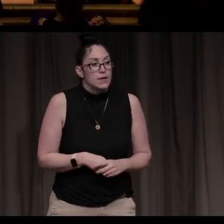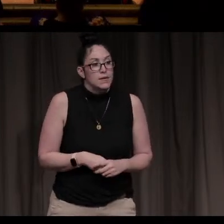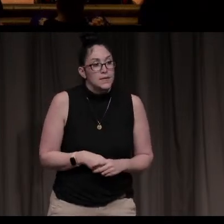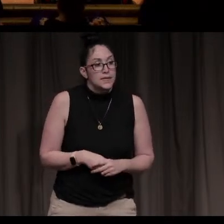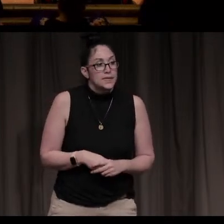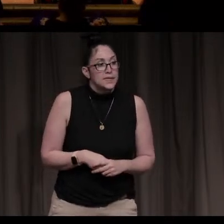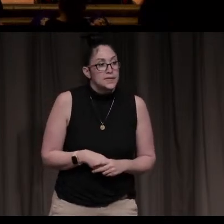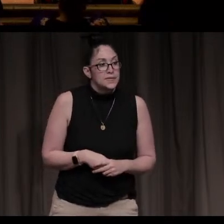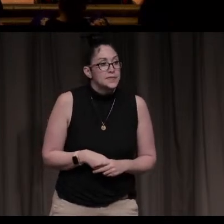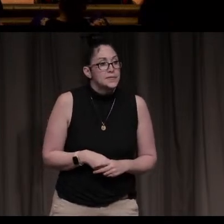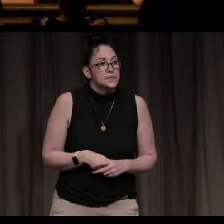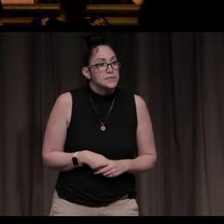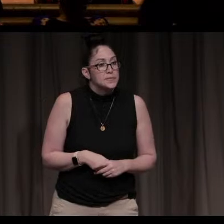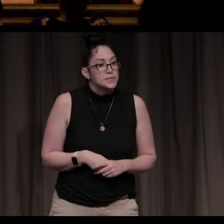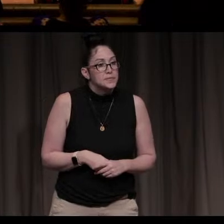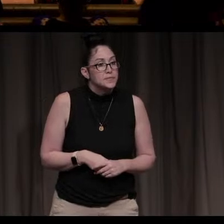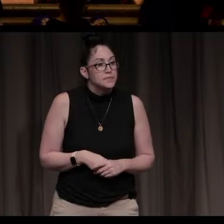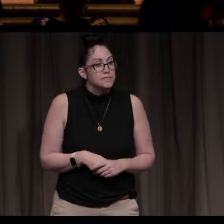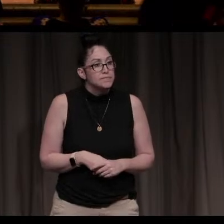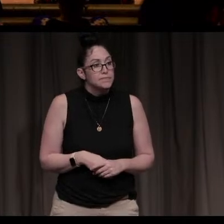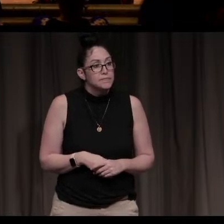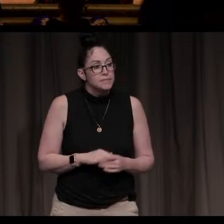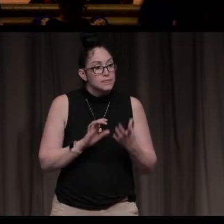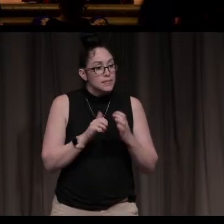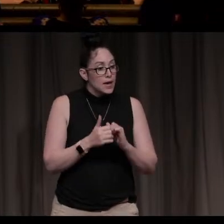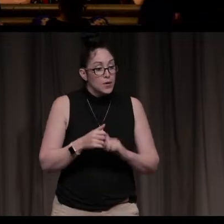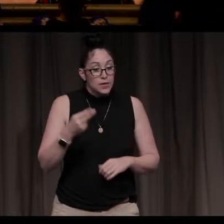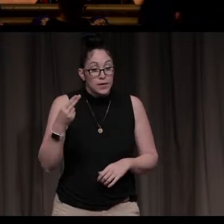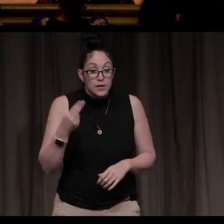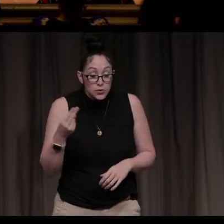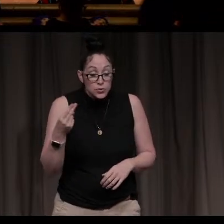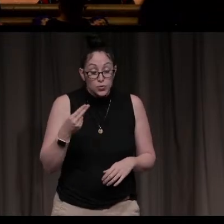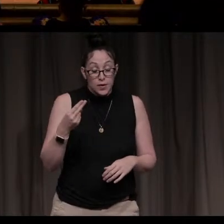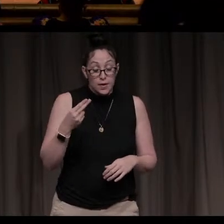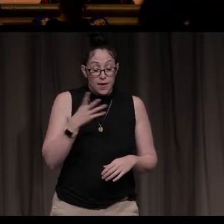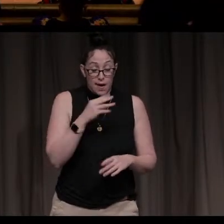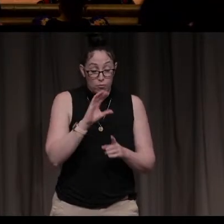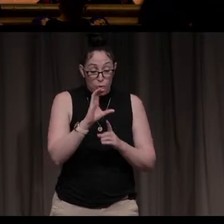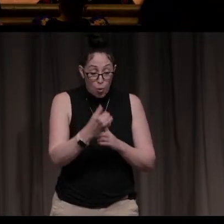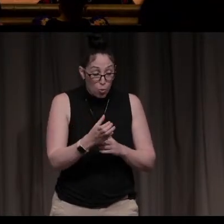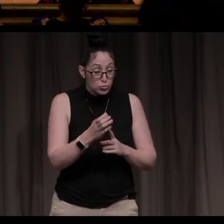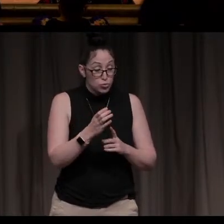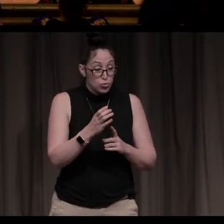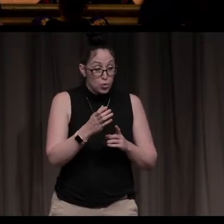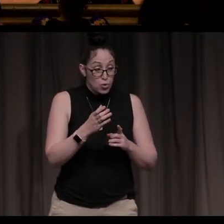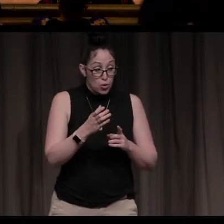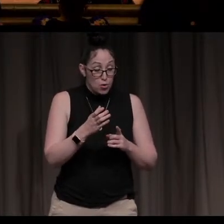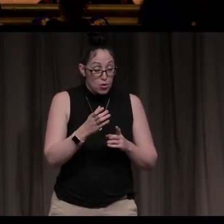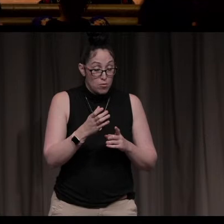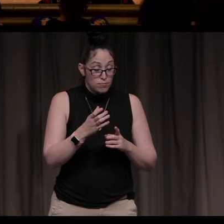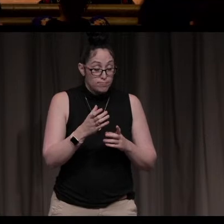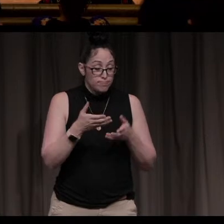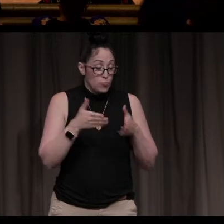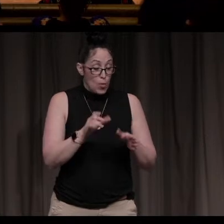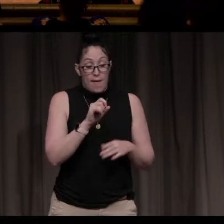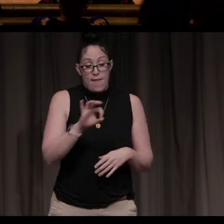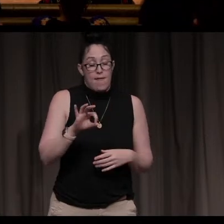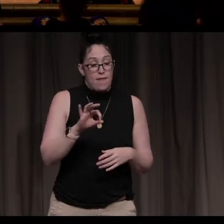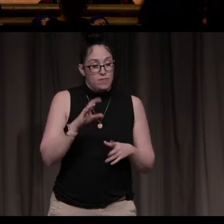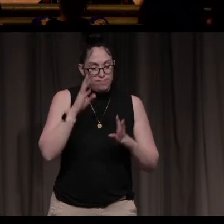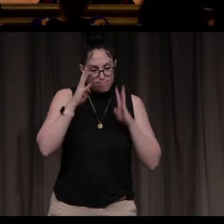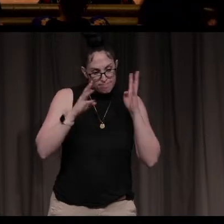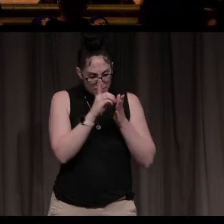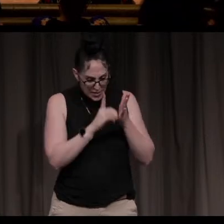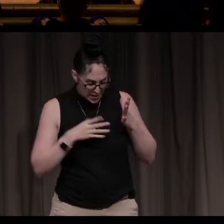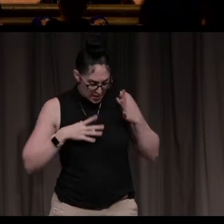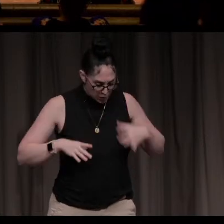how the history and the whole cultural weight of patchwork could be applied in a contemporary way,